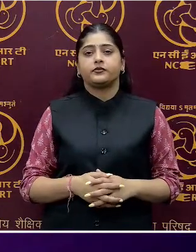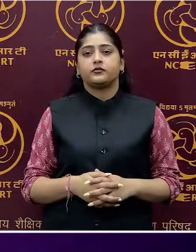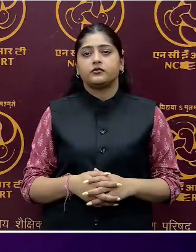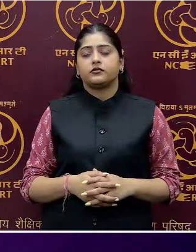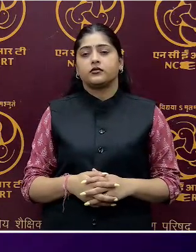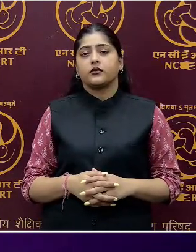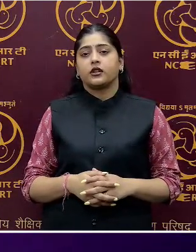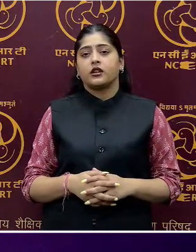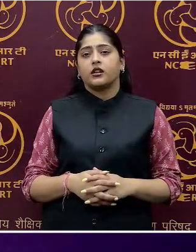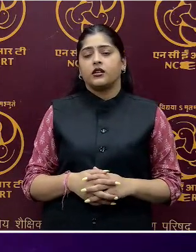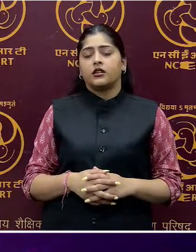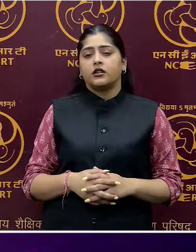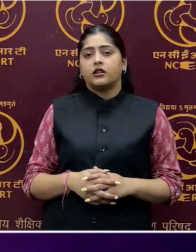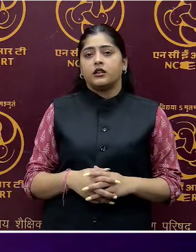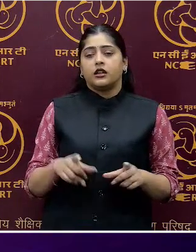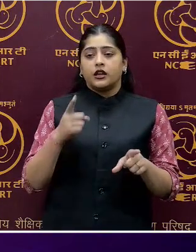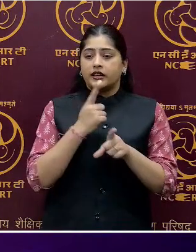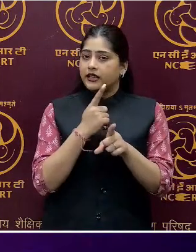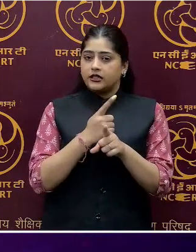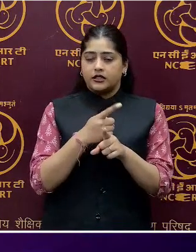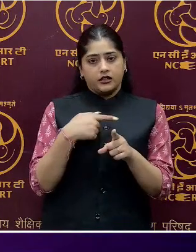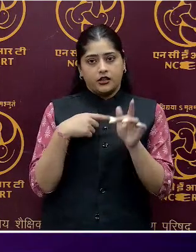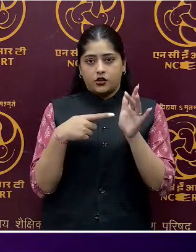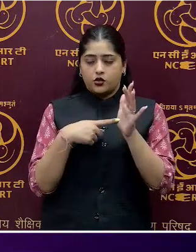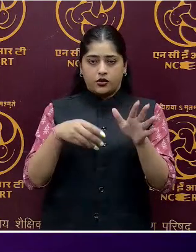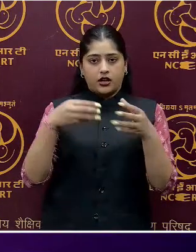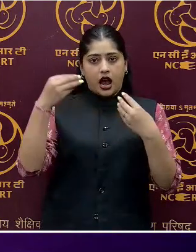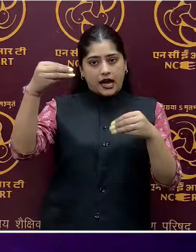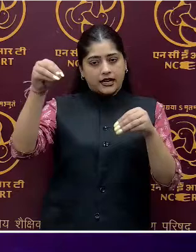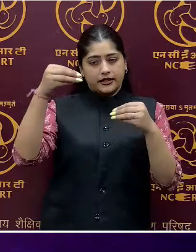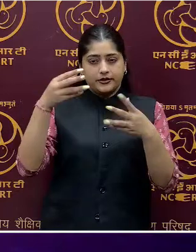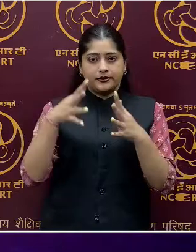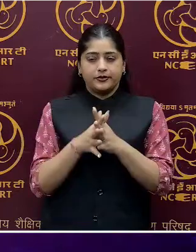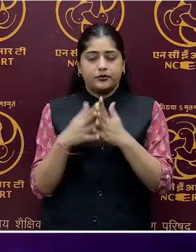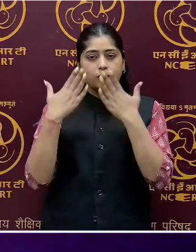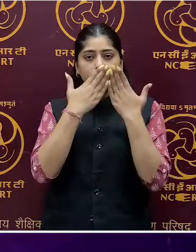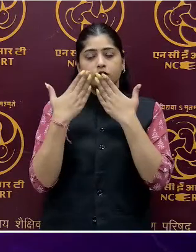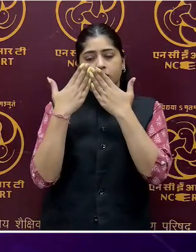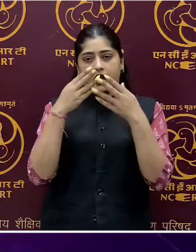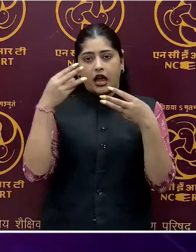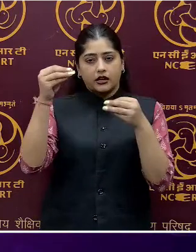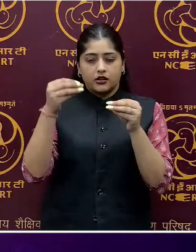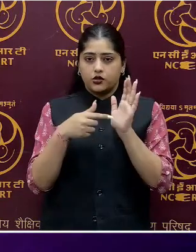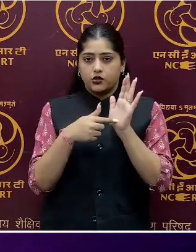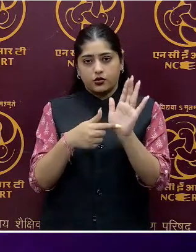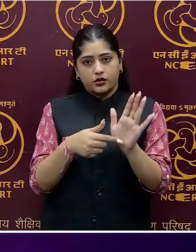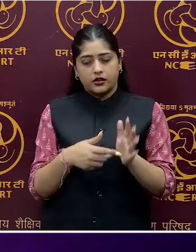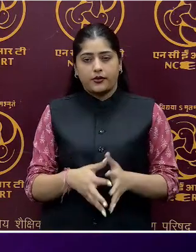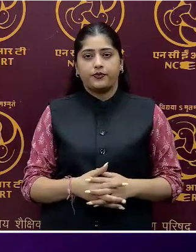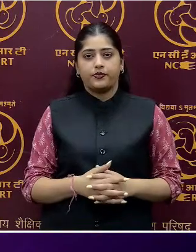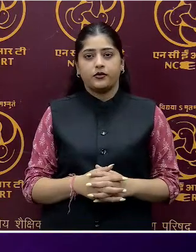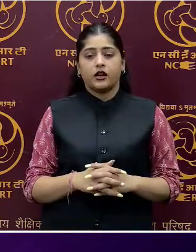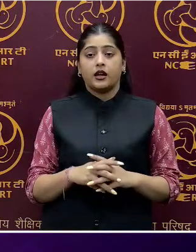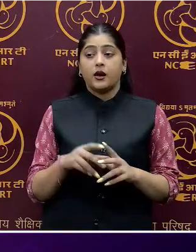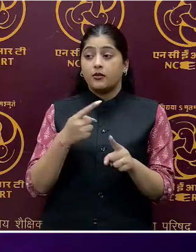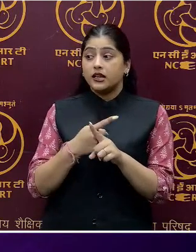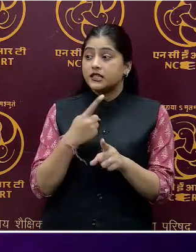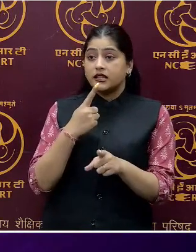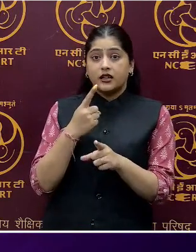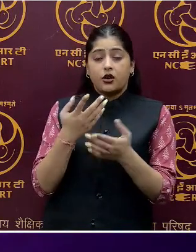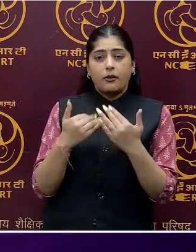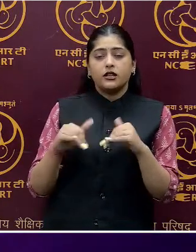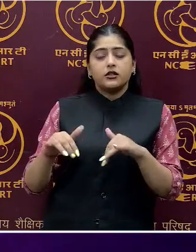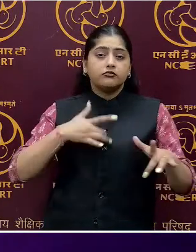The teacher takes out handkerchief and showed it to the children. All children clap with joy. So this is again a